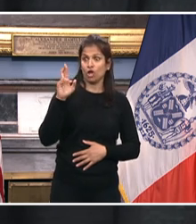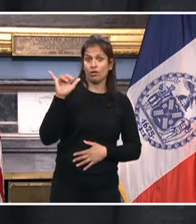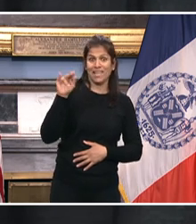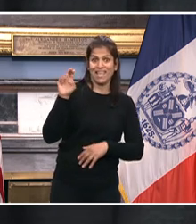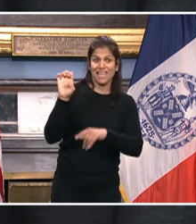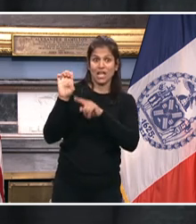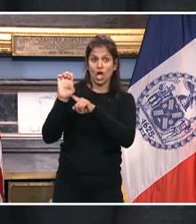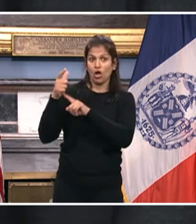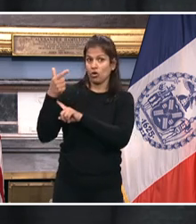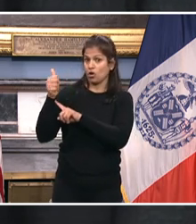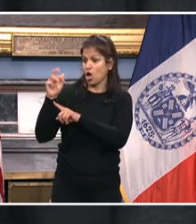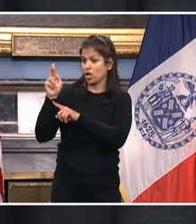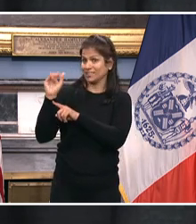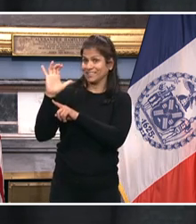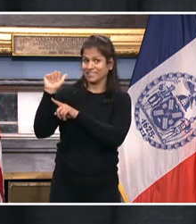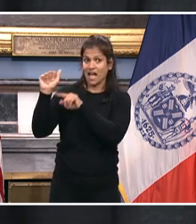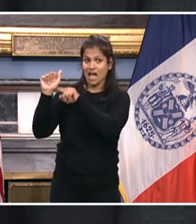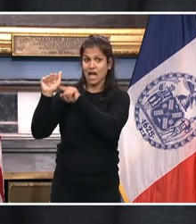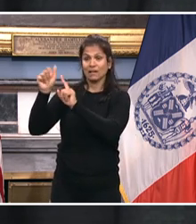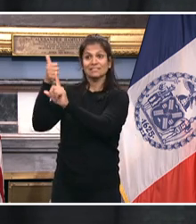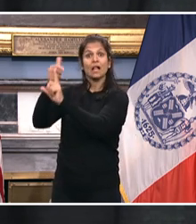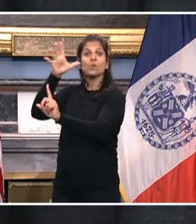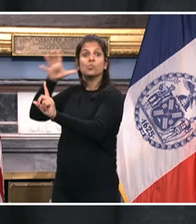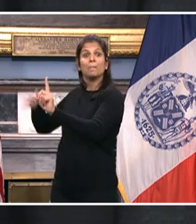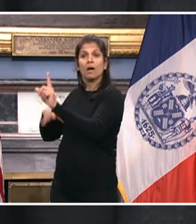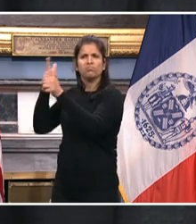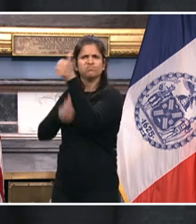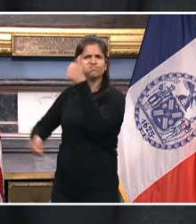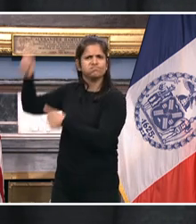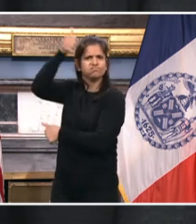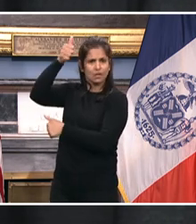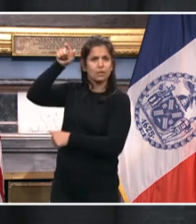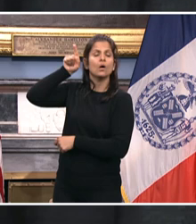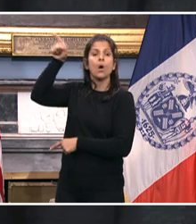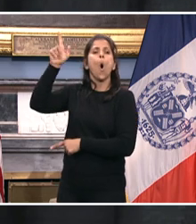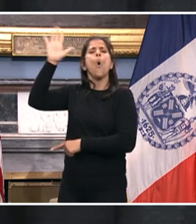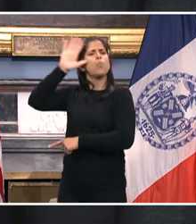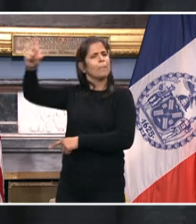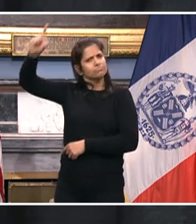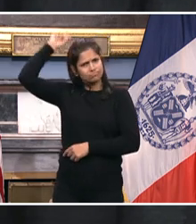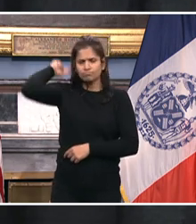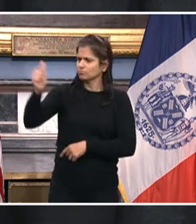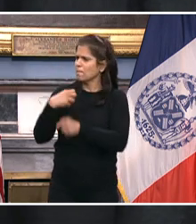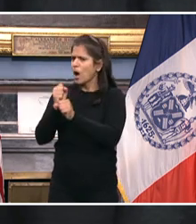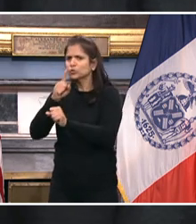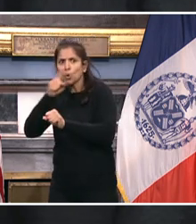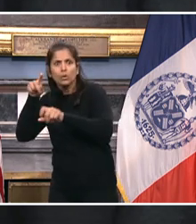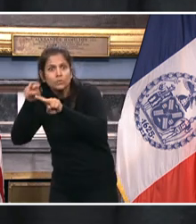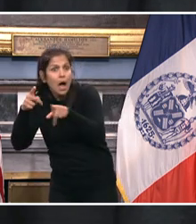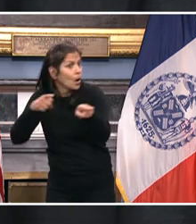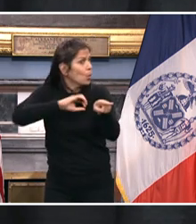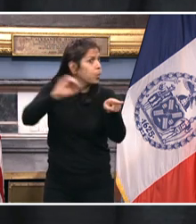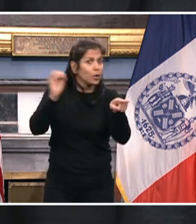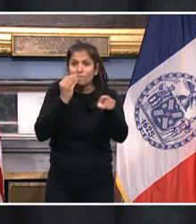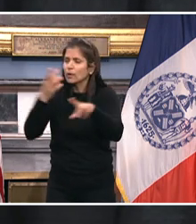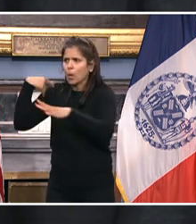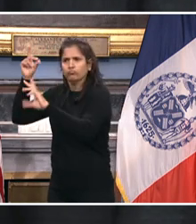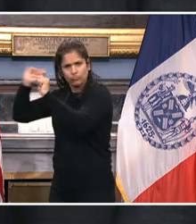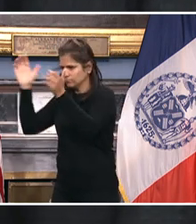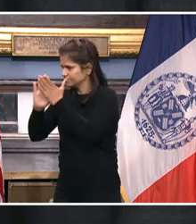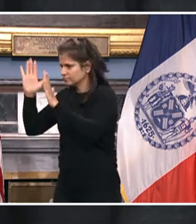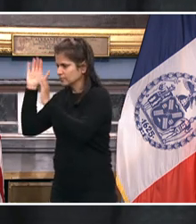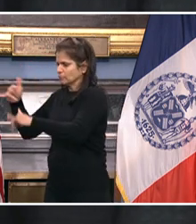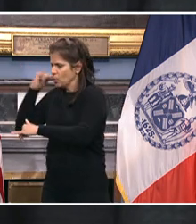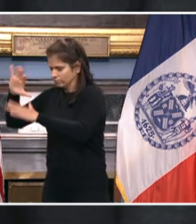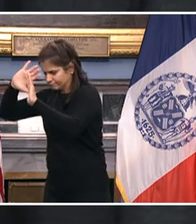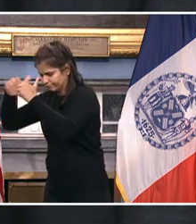meal. So anyone who's not getting it, we need to fix that today. One in particular, Independence Plaza Towers, they say that all of the